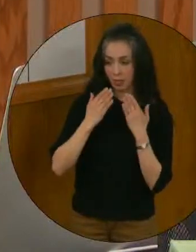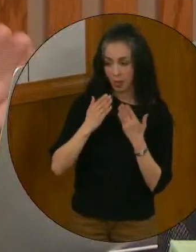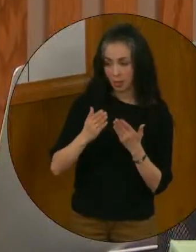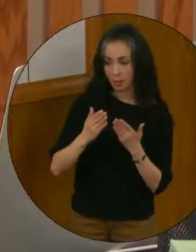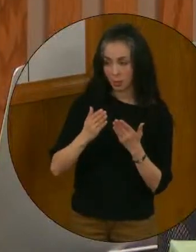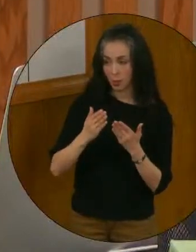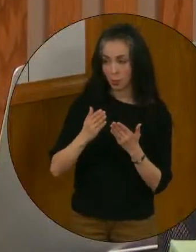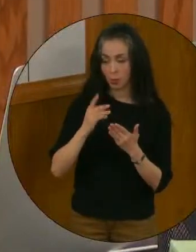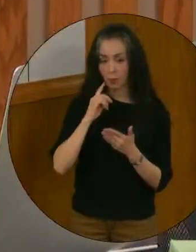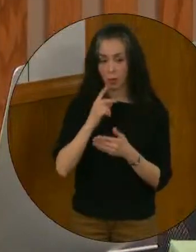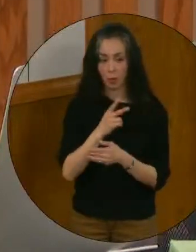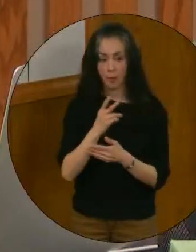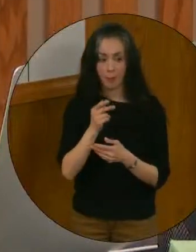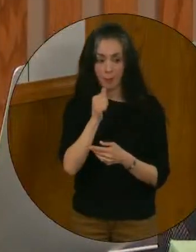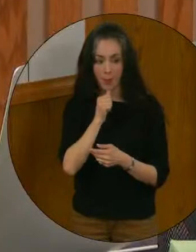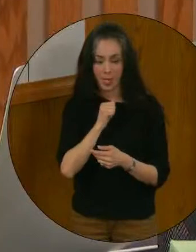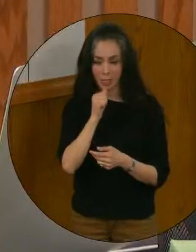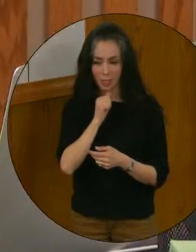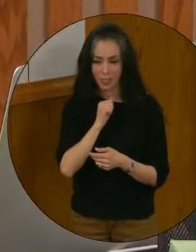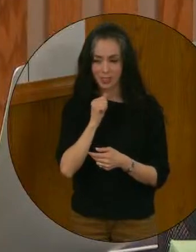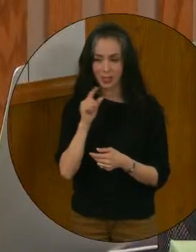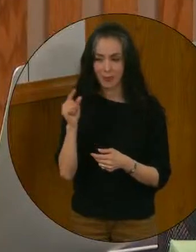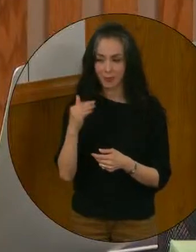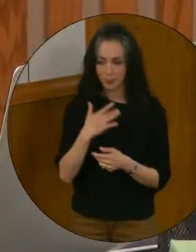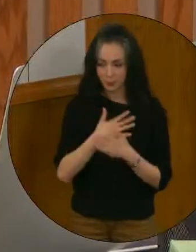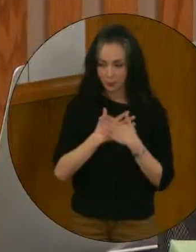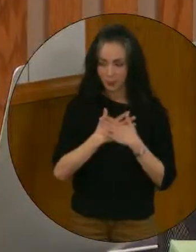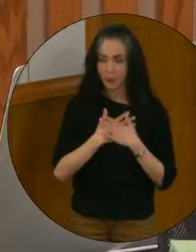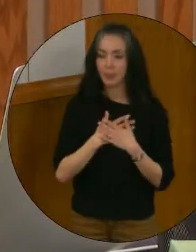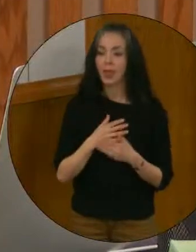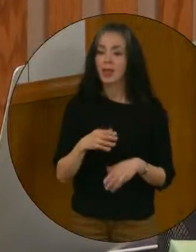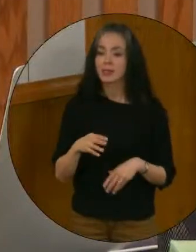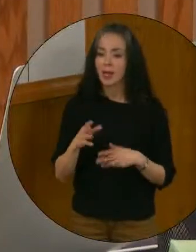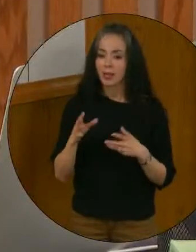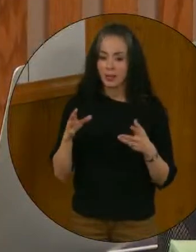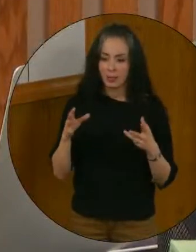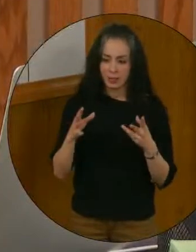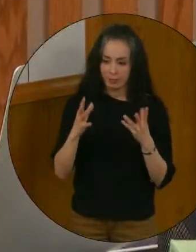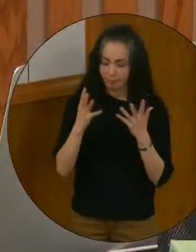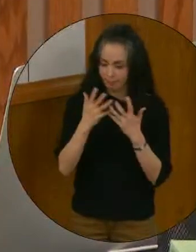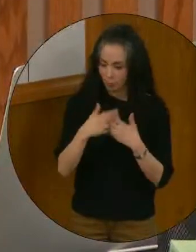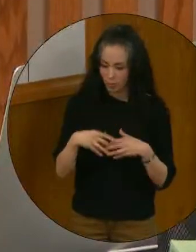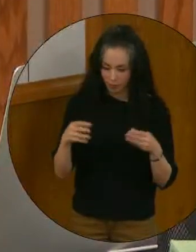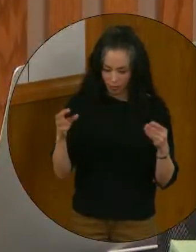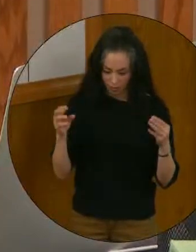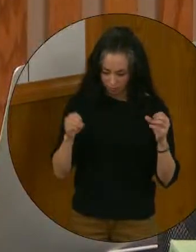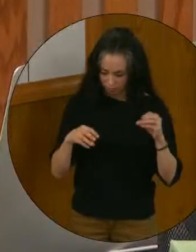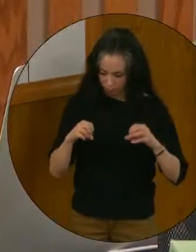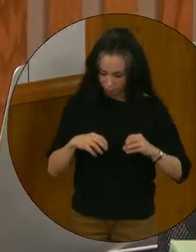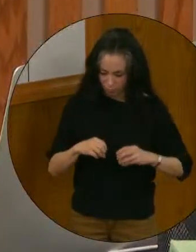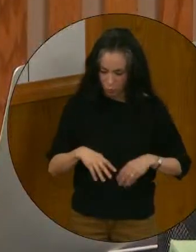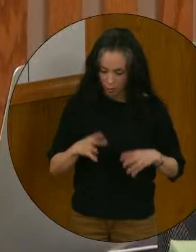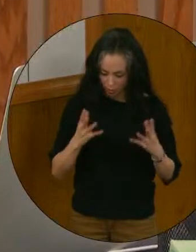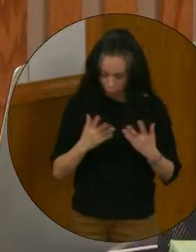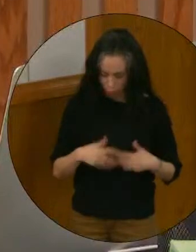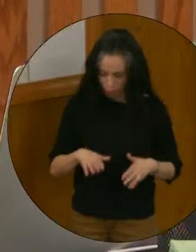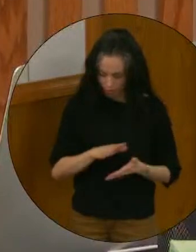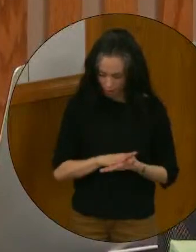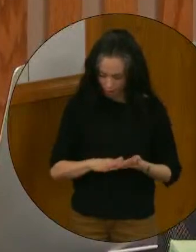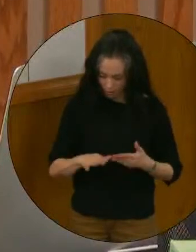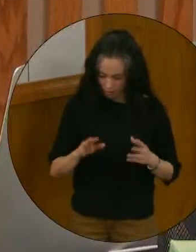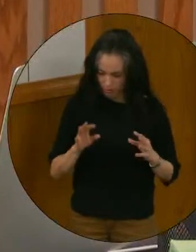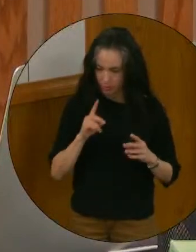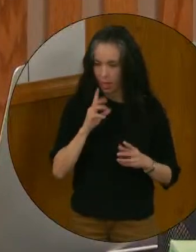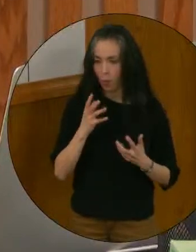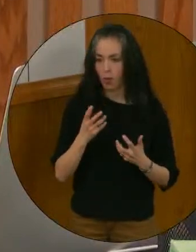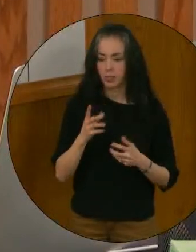your patience and grace as I put this item together in a thoughtful manner. I wanted to make sure it